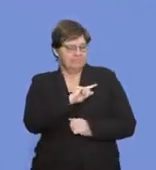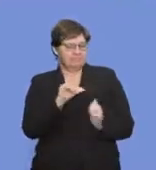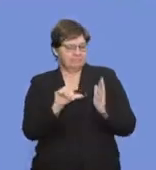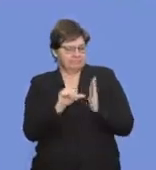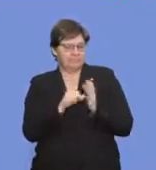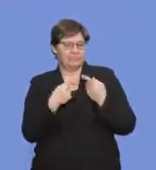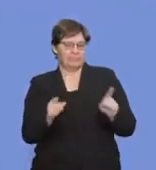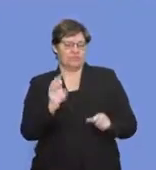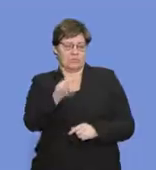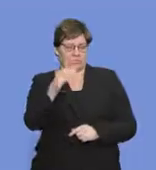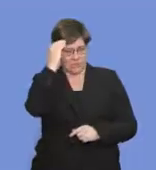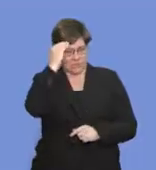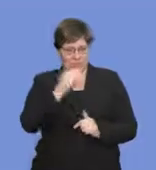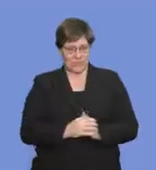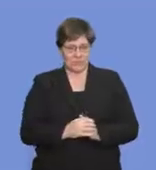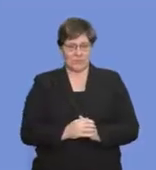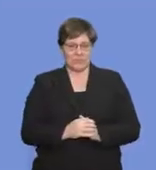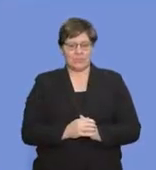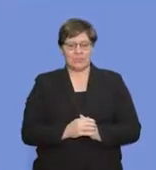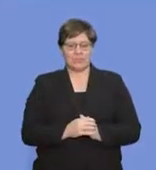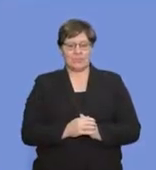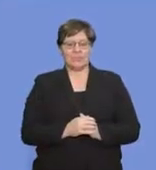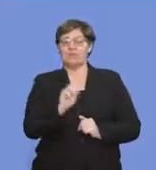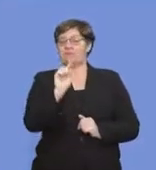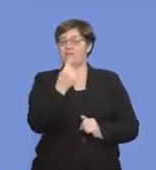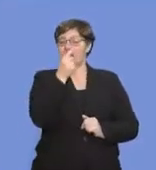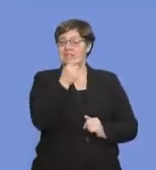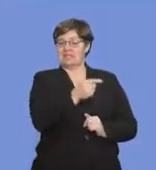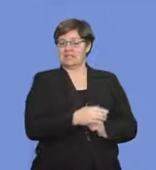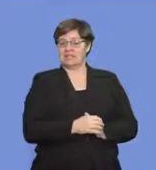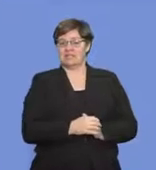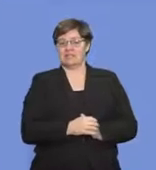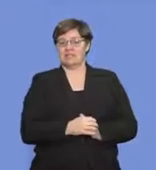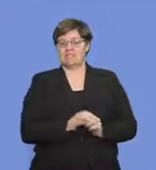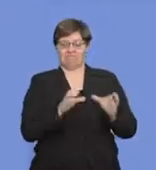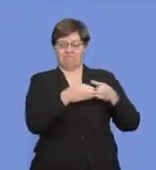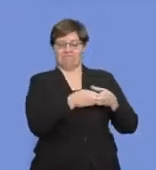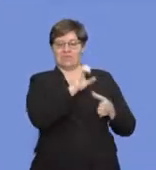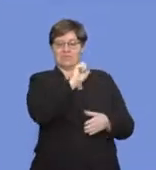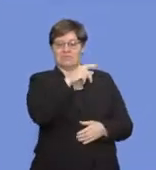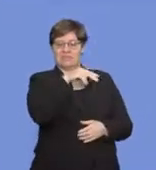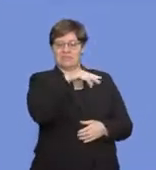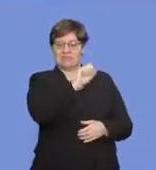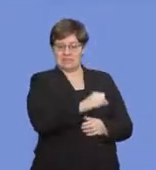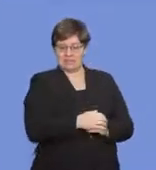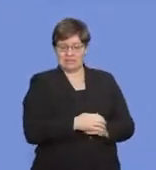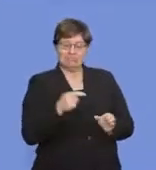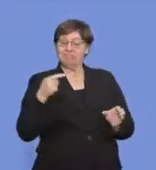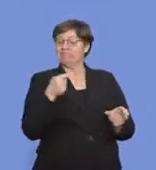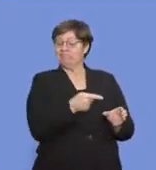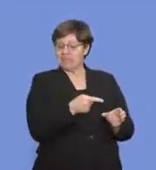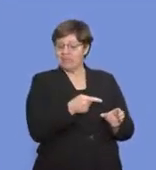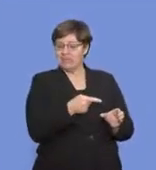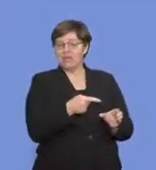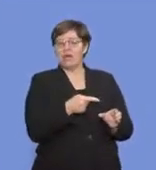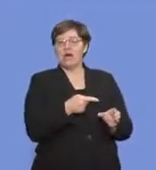the difference. All right, so let's have a look at the first one, and that is species. So a species is